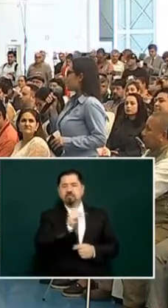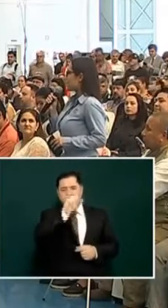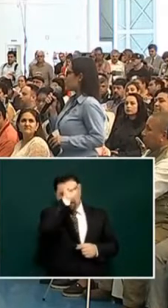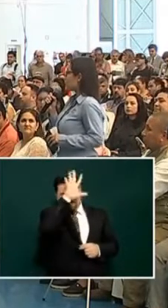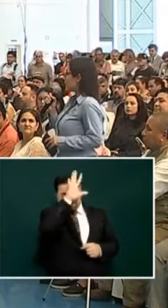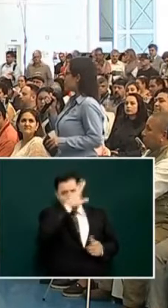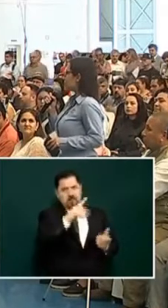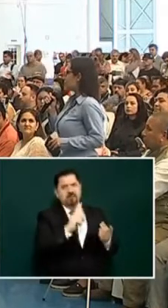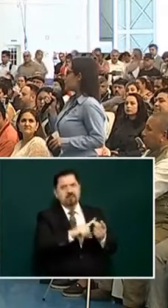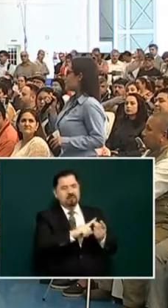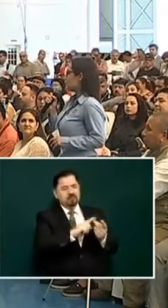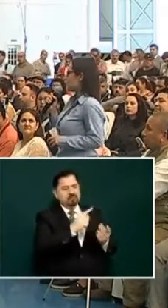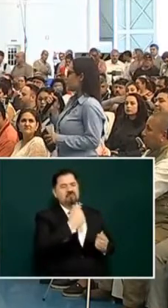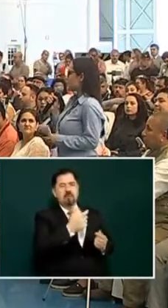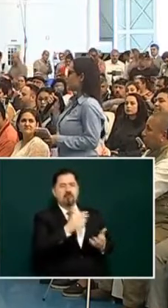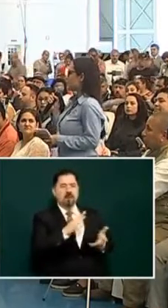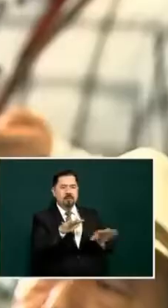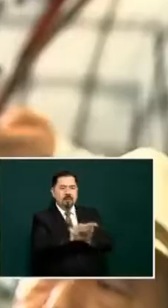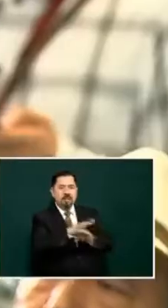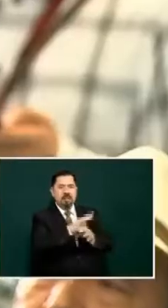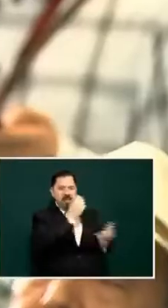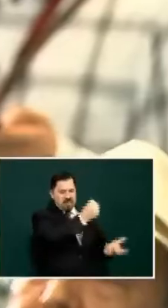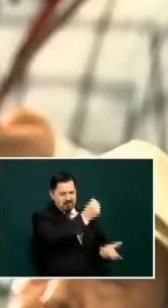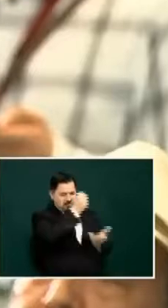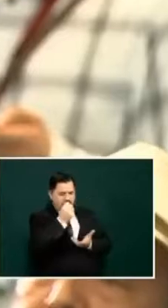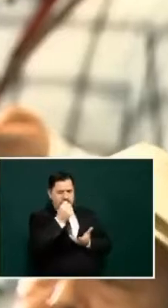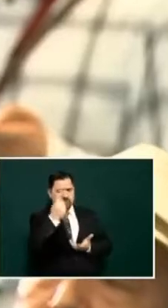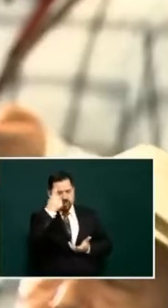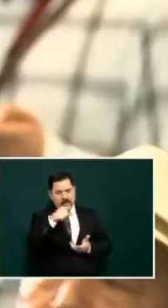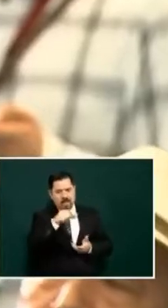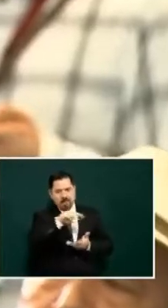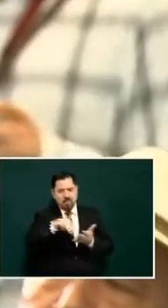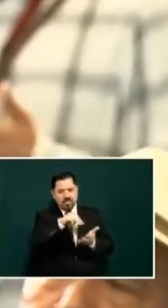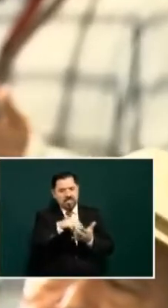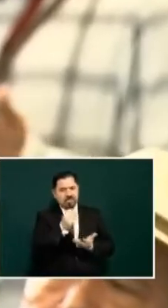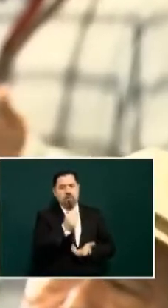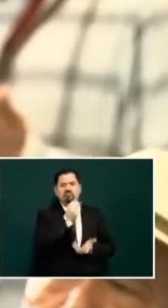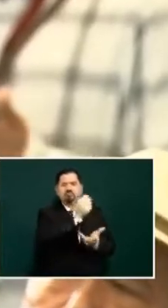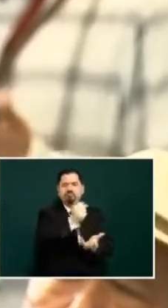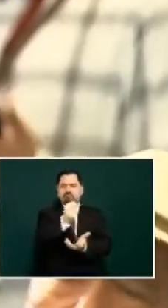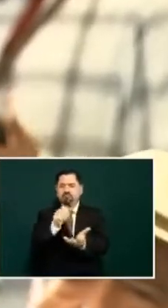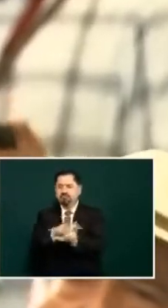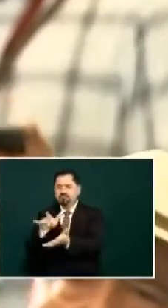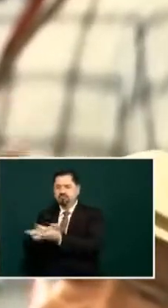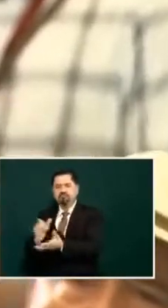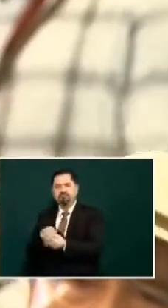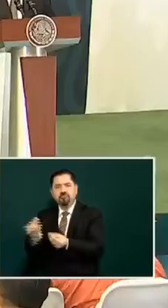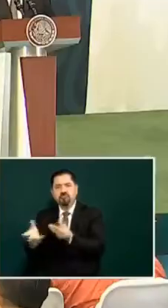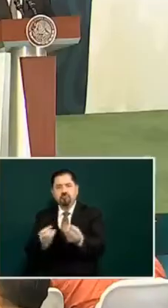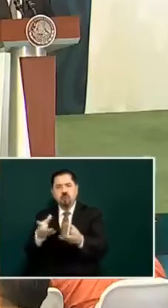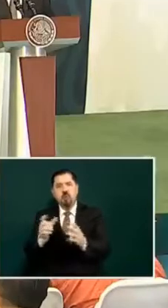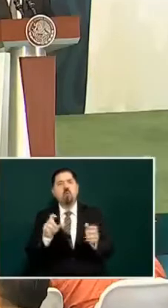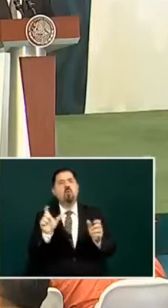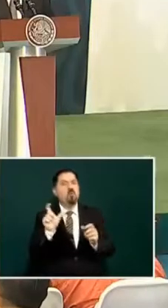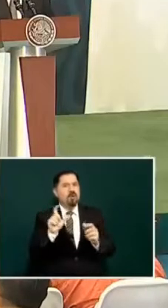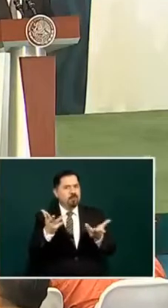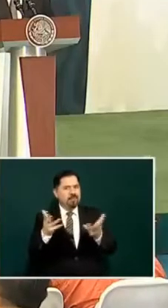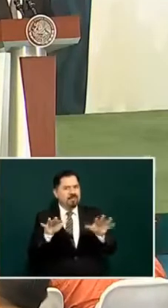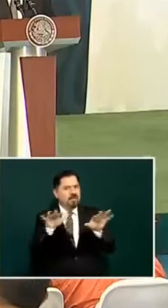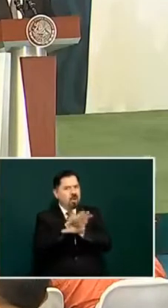the mining and modifications so when are they going to present these modifications